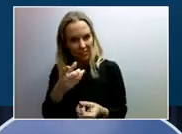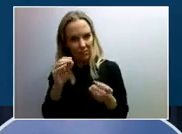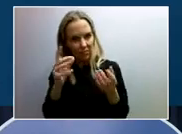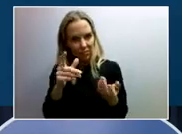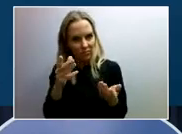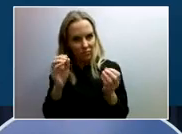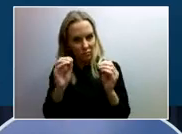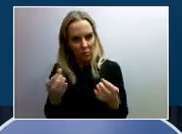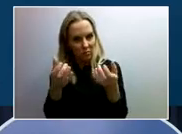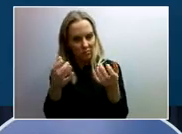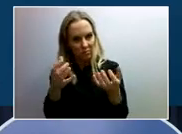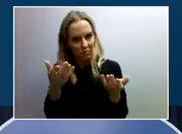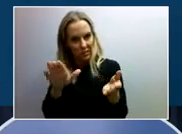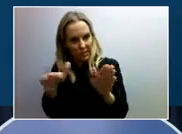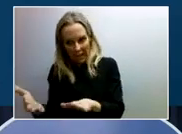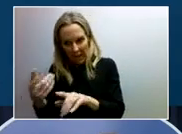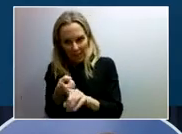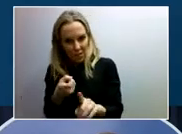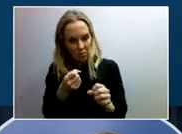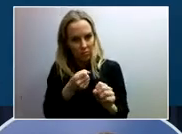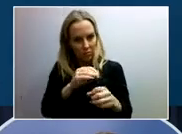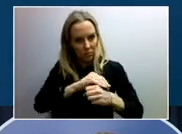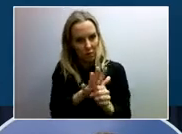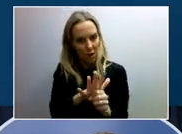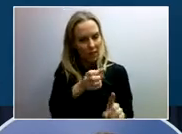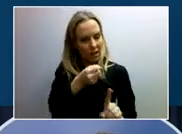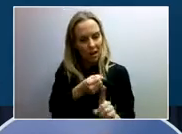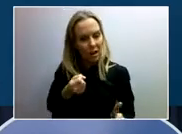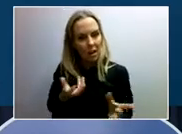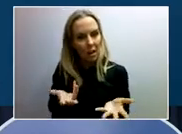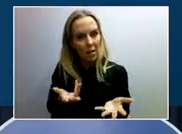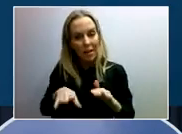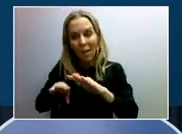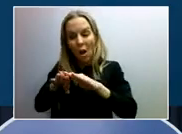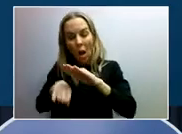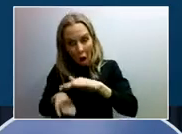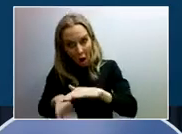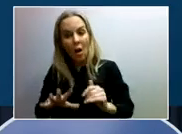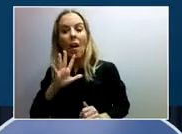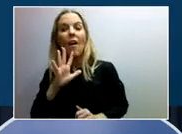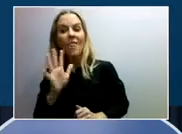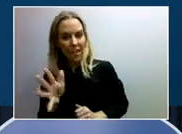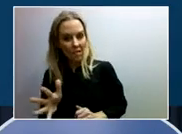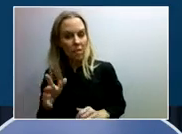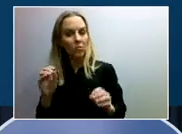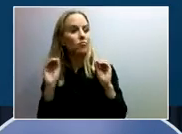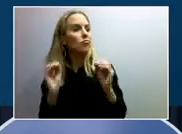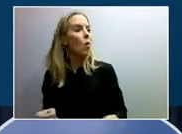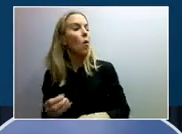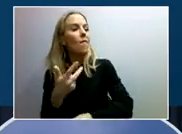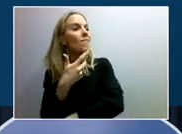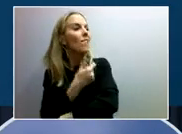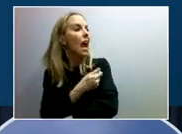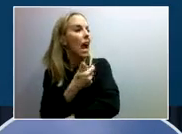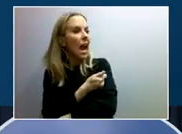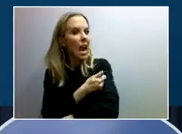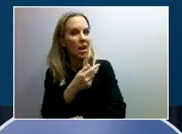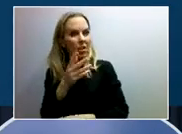die from COVID. But if you're under 50 years old and you are unvaccinated, look at that.